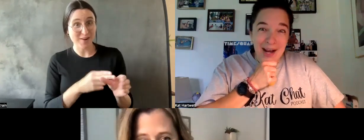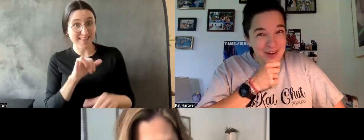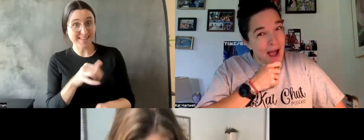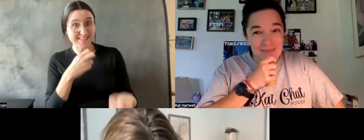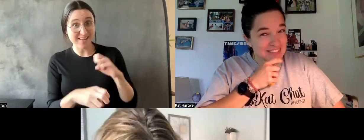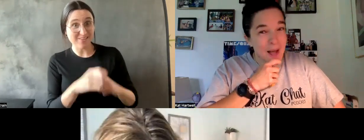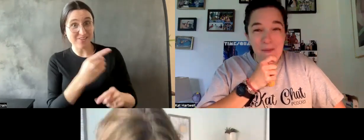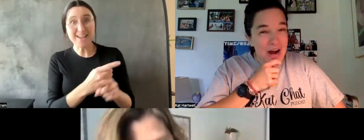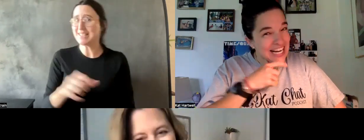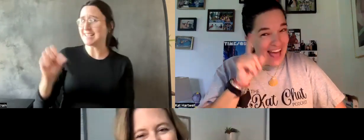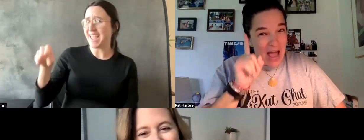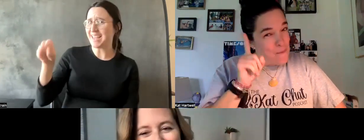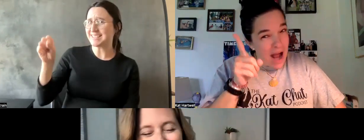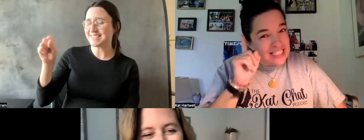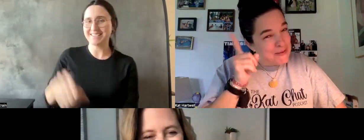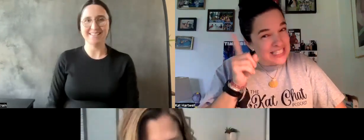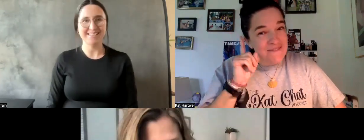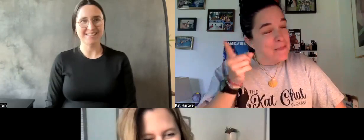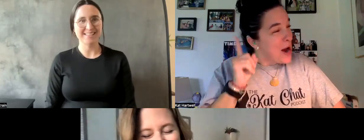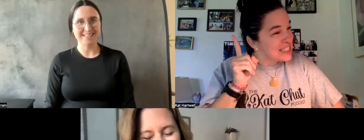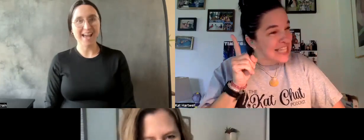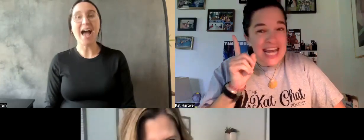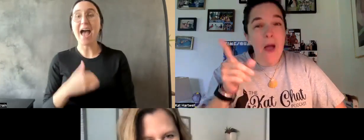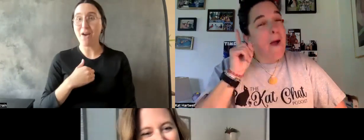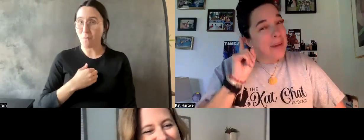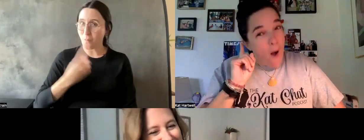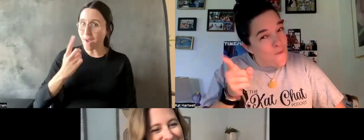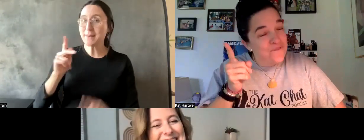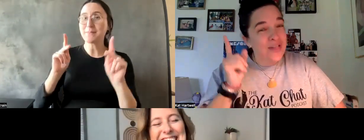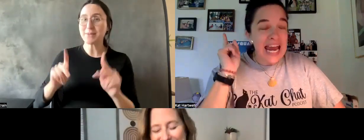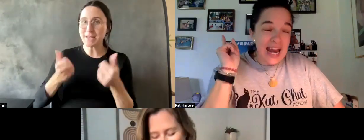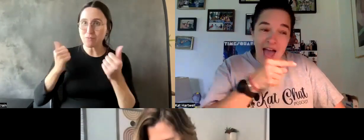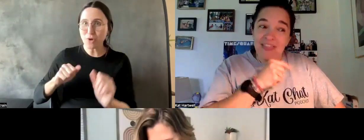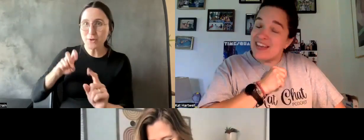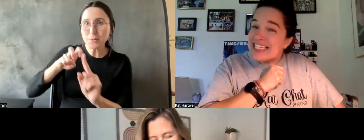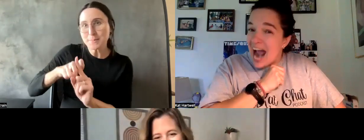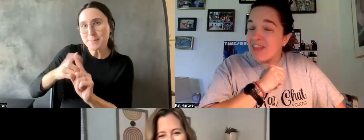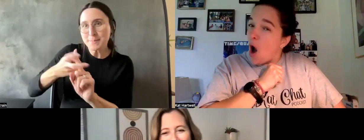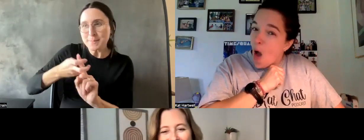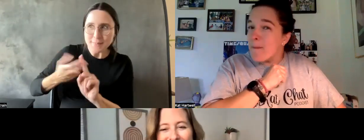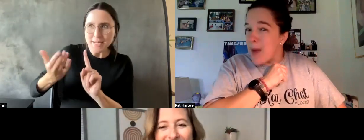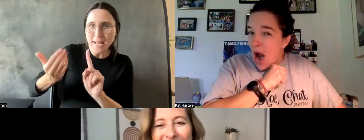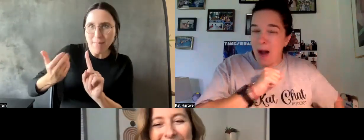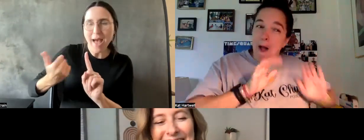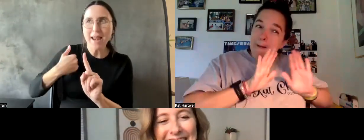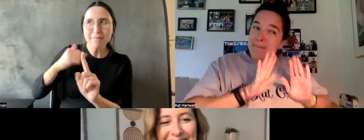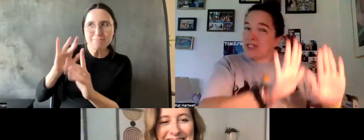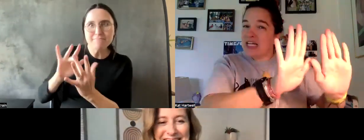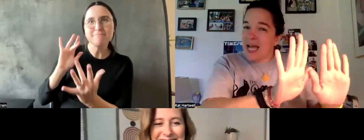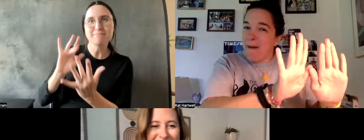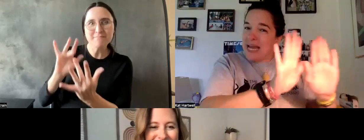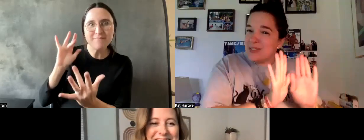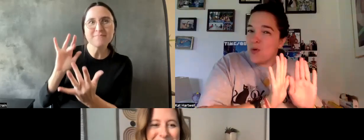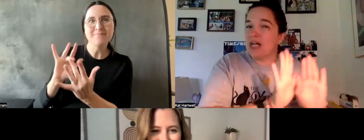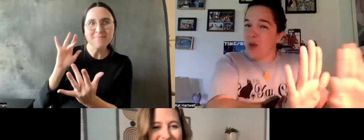yeah, I'm still working on that one specific person, but hopefully the Dr. Hallmark